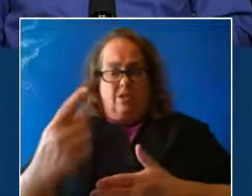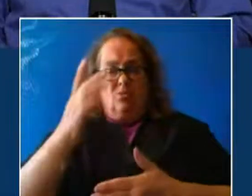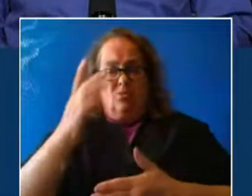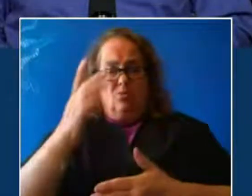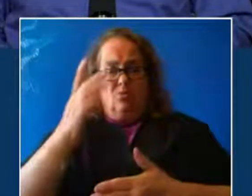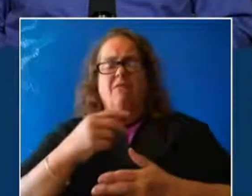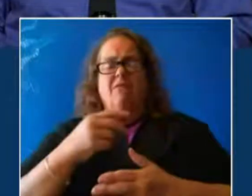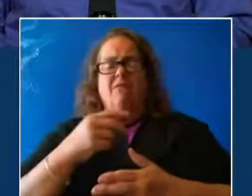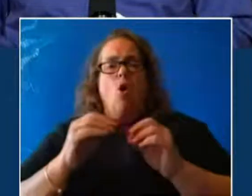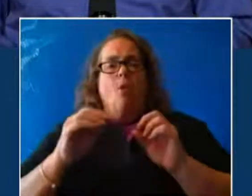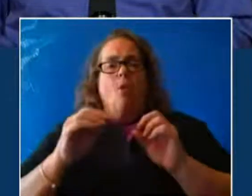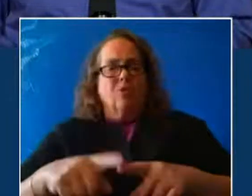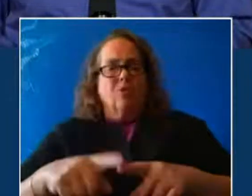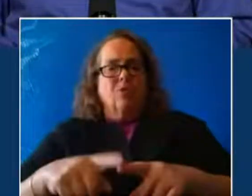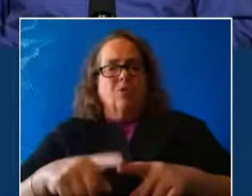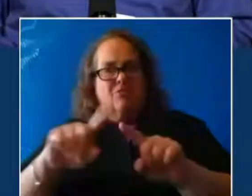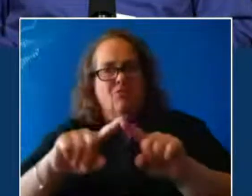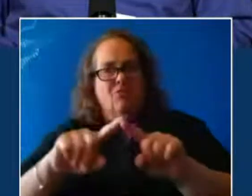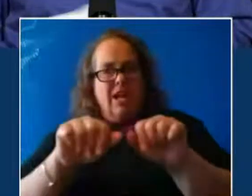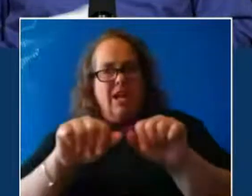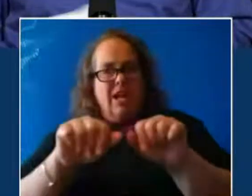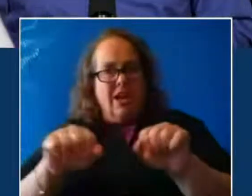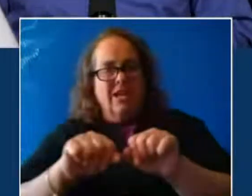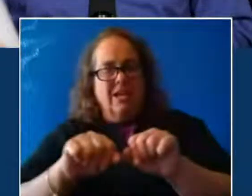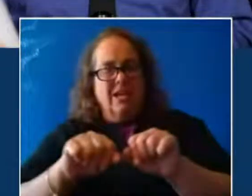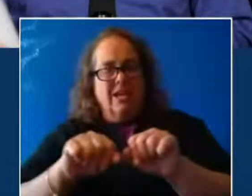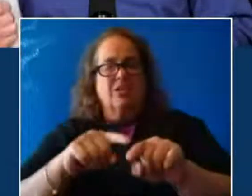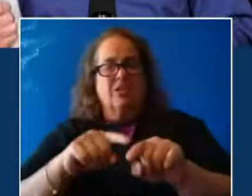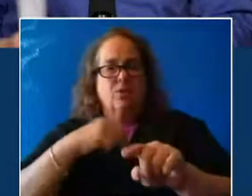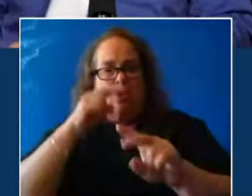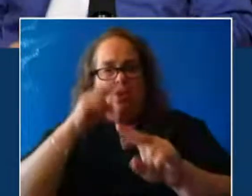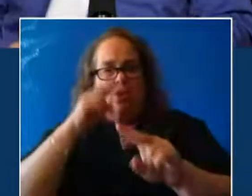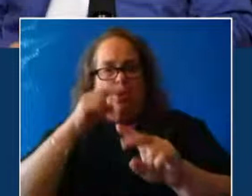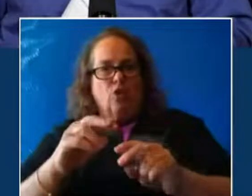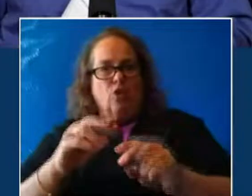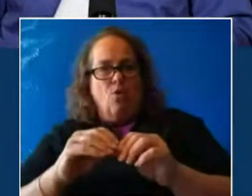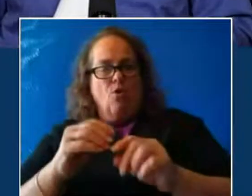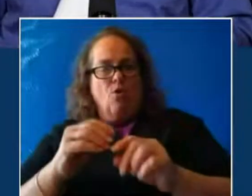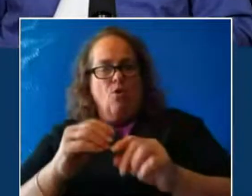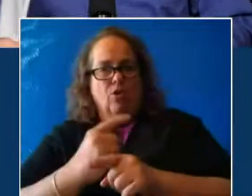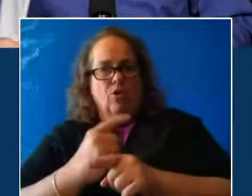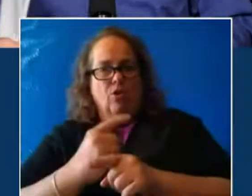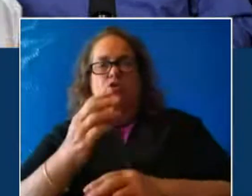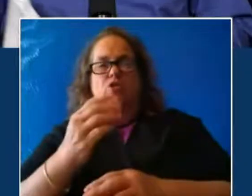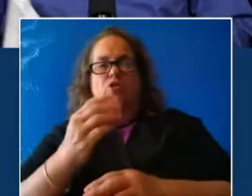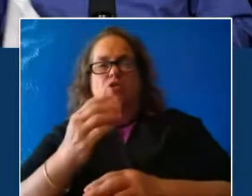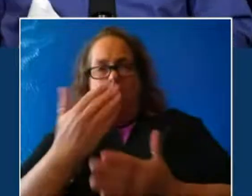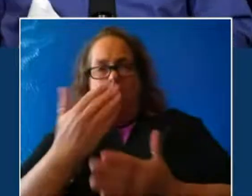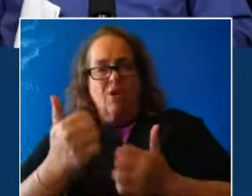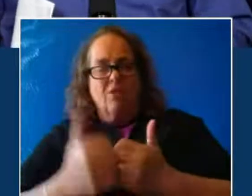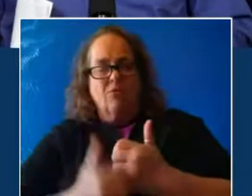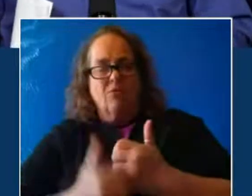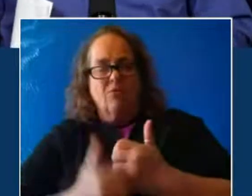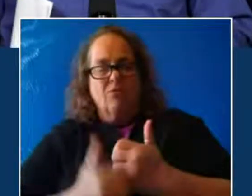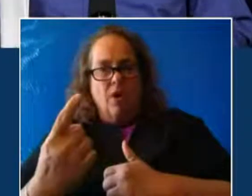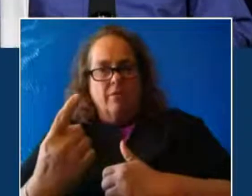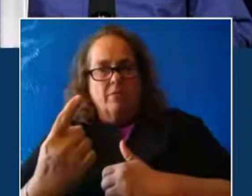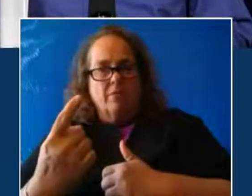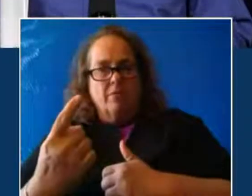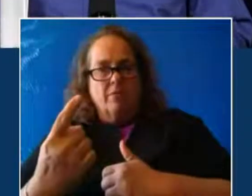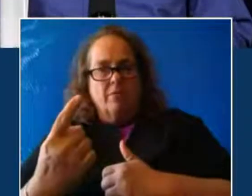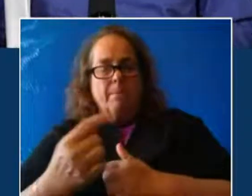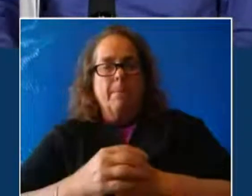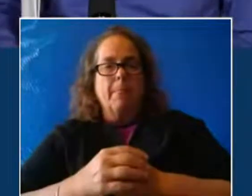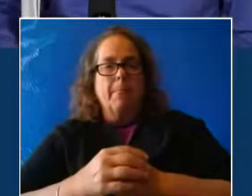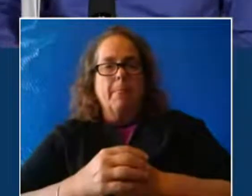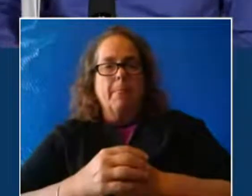to more regular offices and other settings. So thank you very much, everyone, for getting us this far. Let's just carry it across the finish line and all get our shot of hope when we